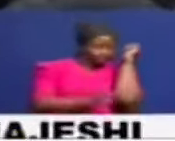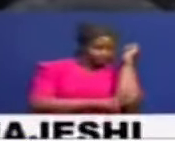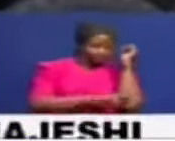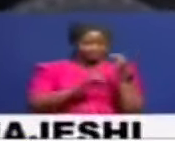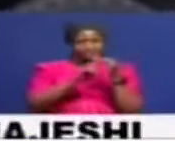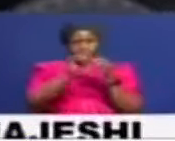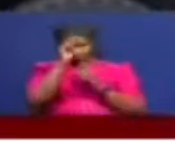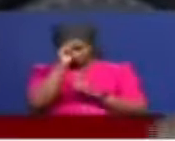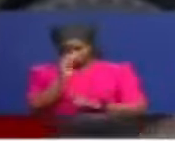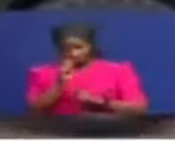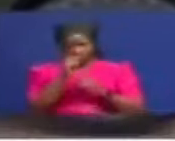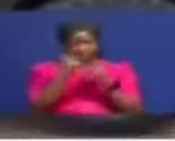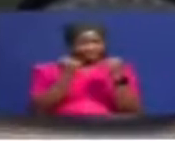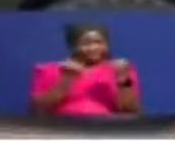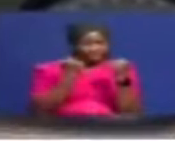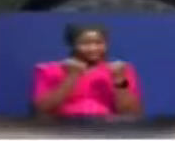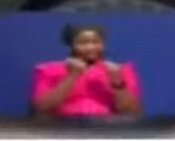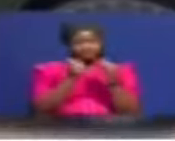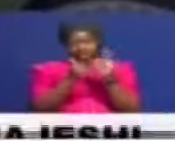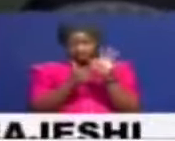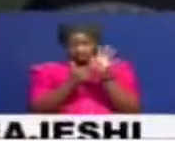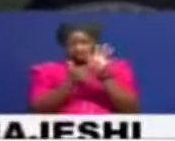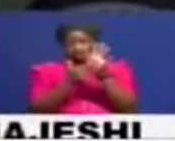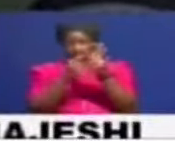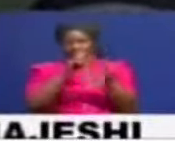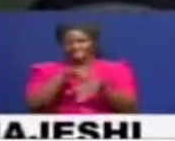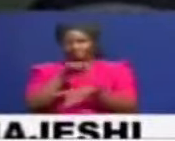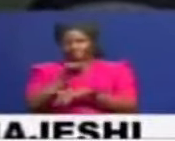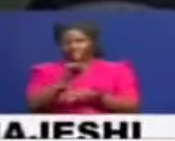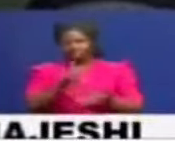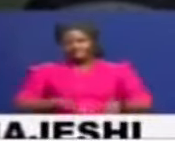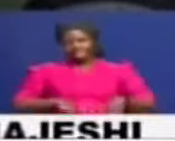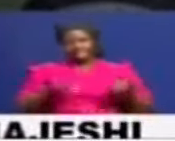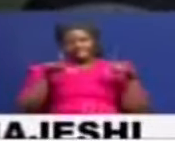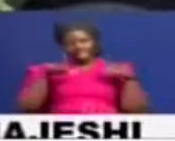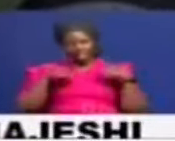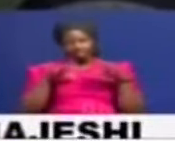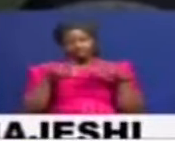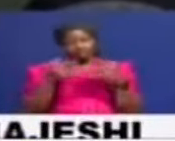albeit in a very sad and somber mood.